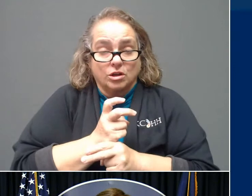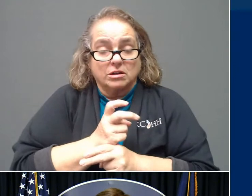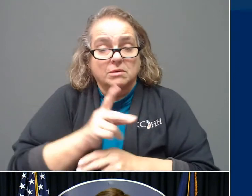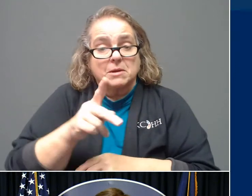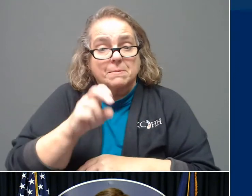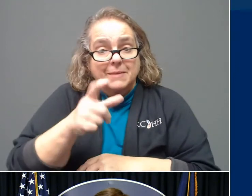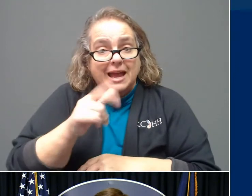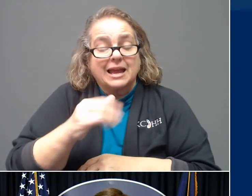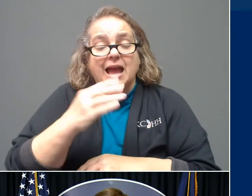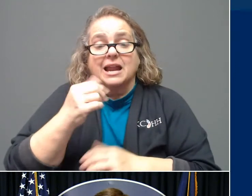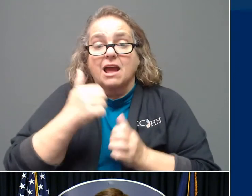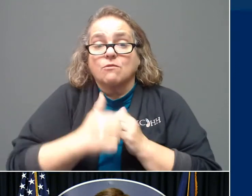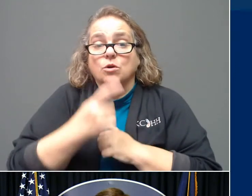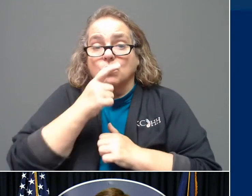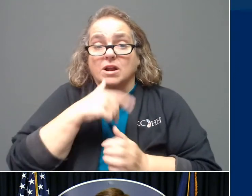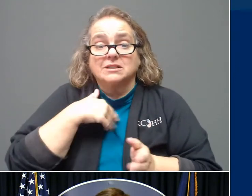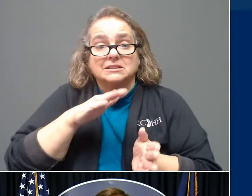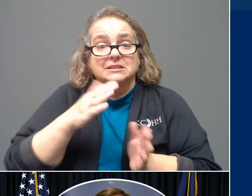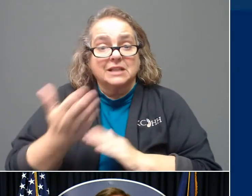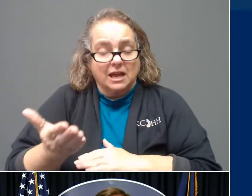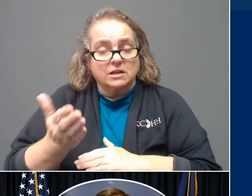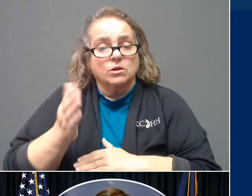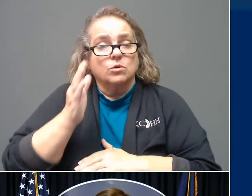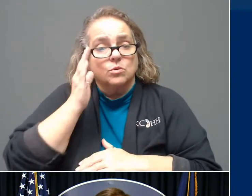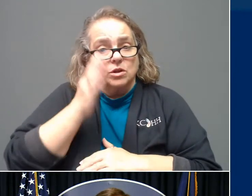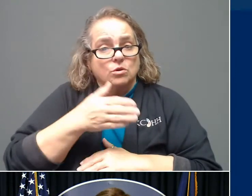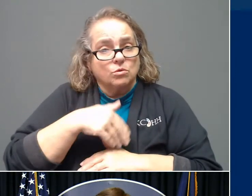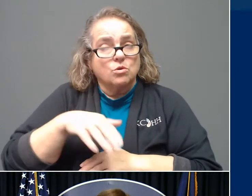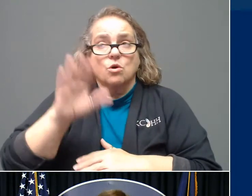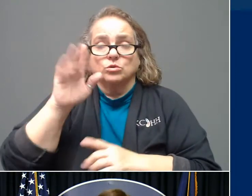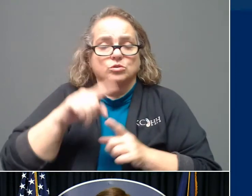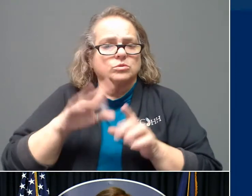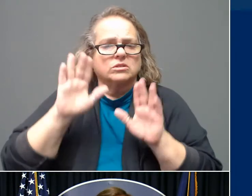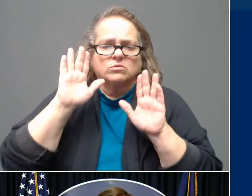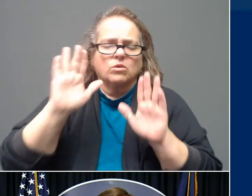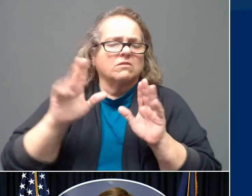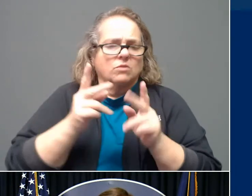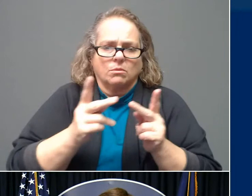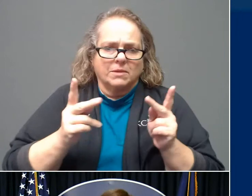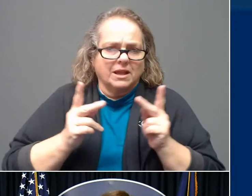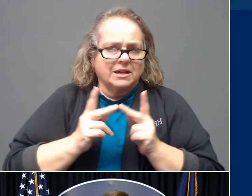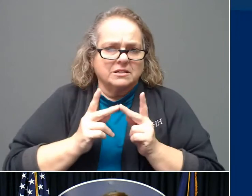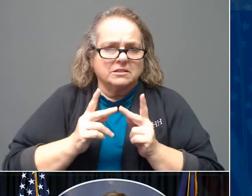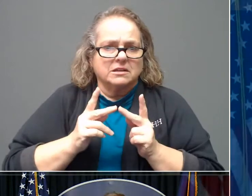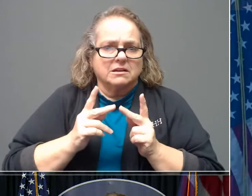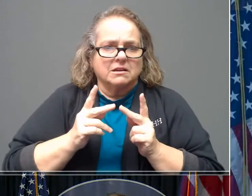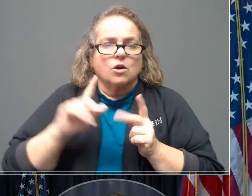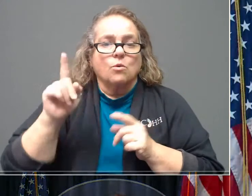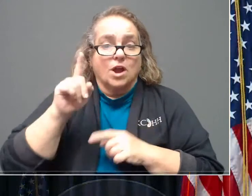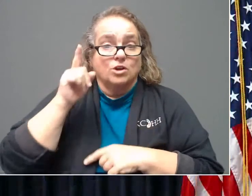we've lost is going to an incredible place where she'll be waiting for you.